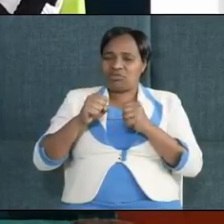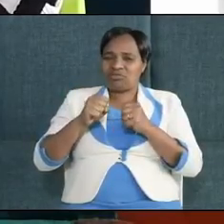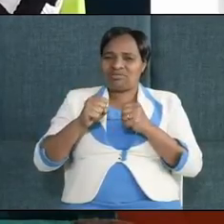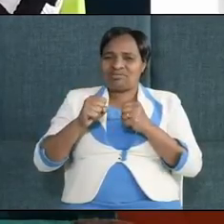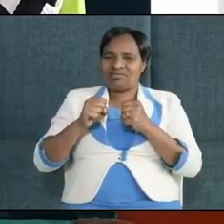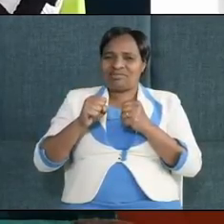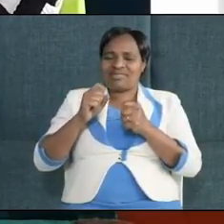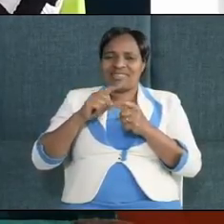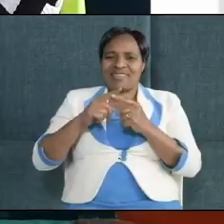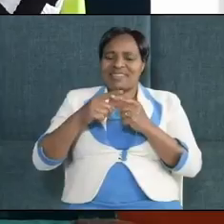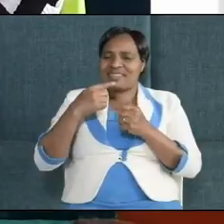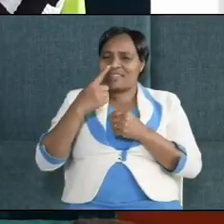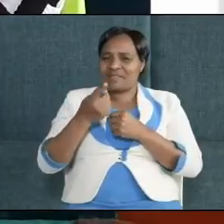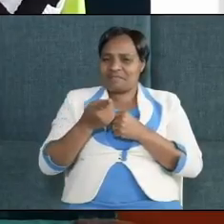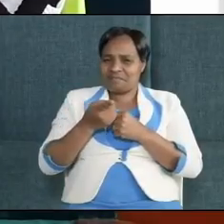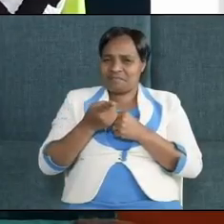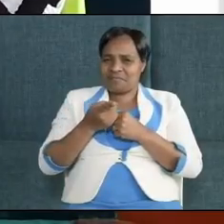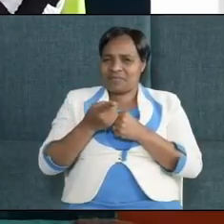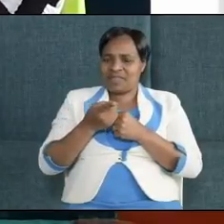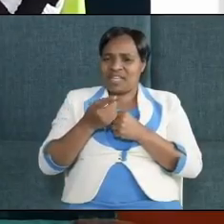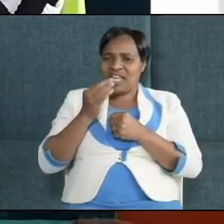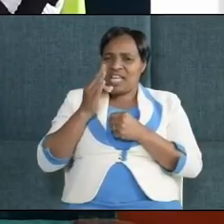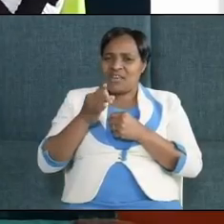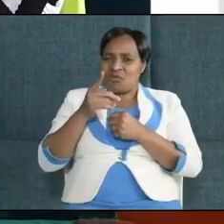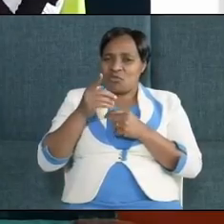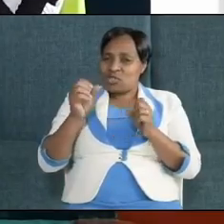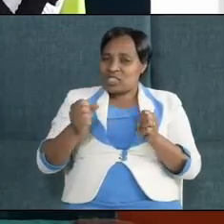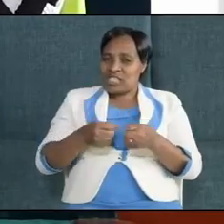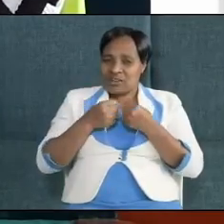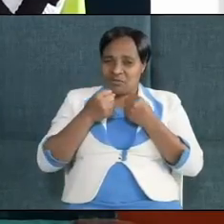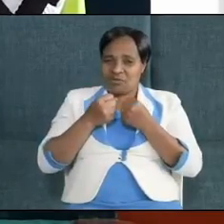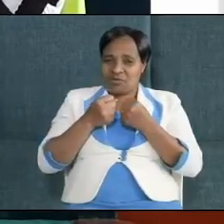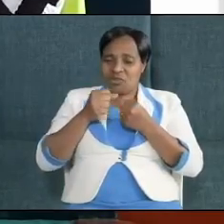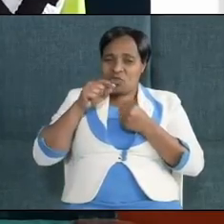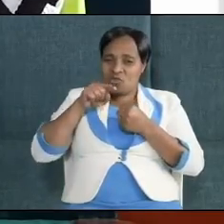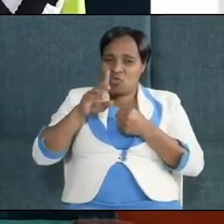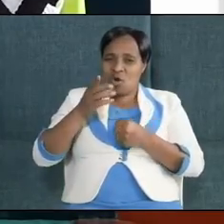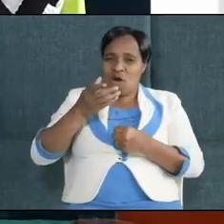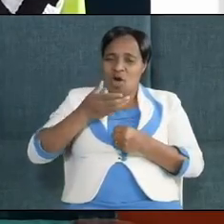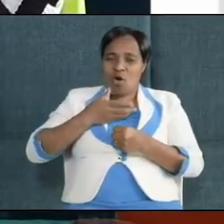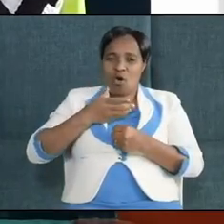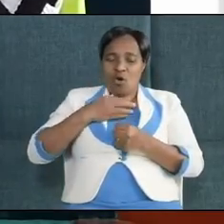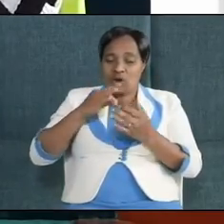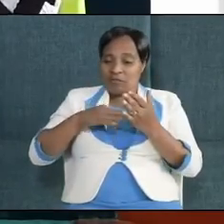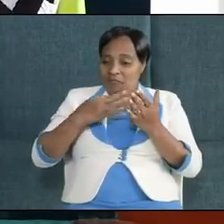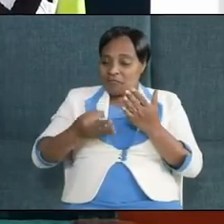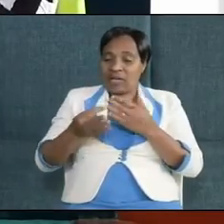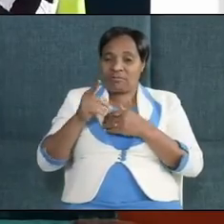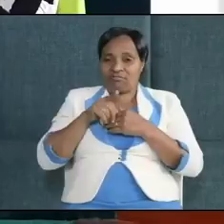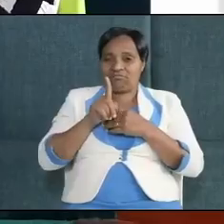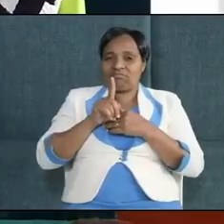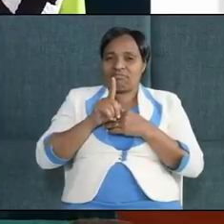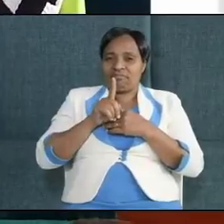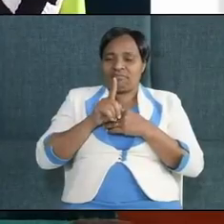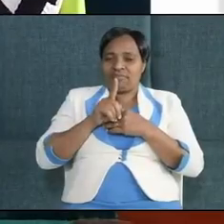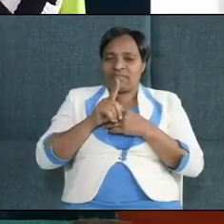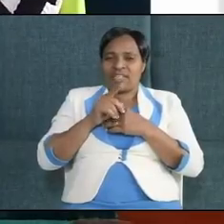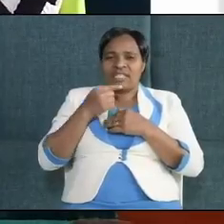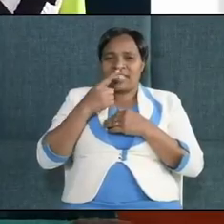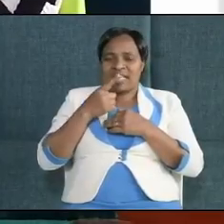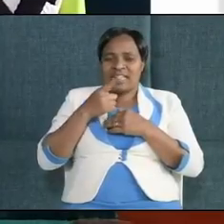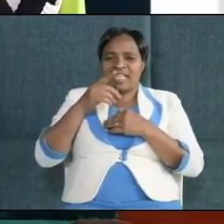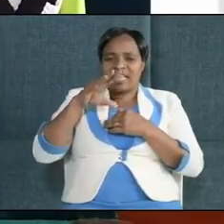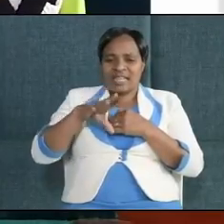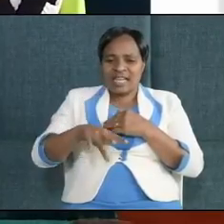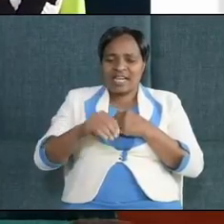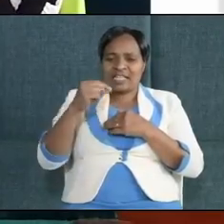Mm-hmm. Then he said, if you are not saved, it is your own fault. Yes, and he said, I am taking